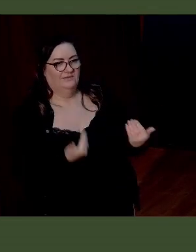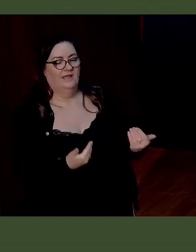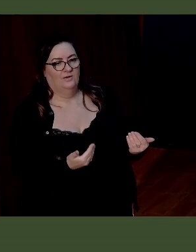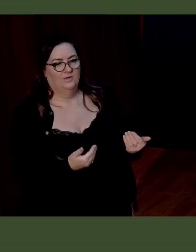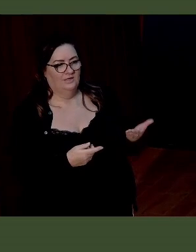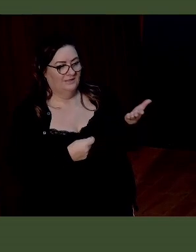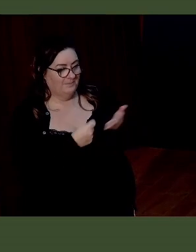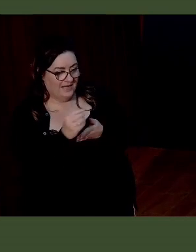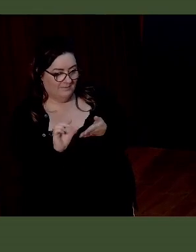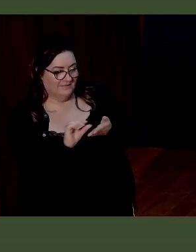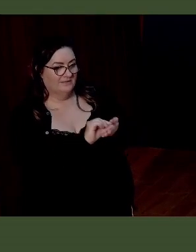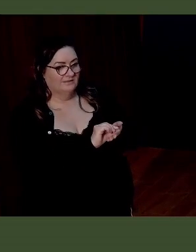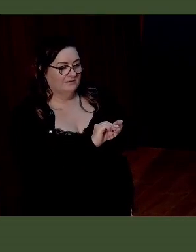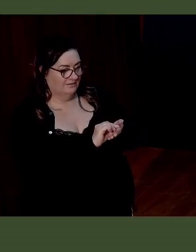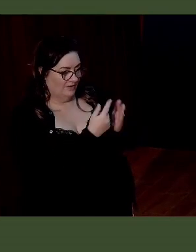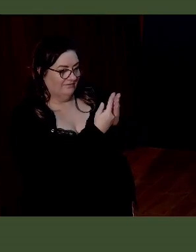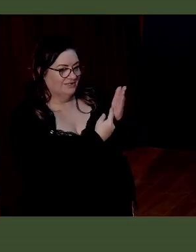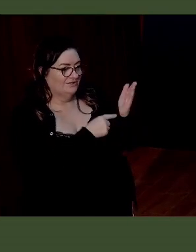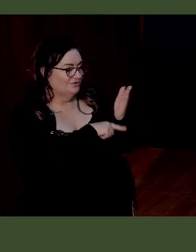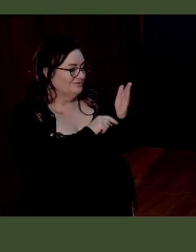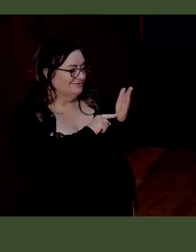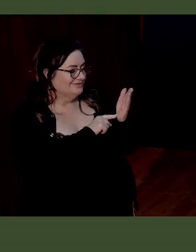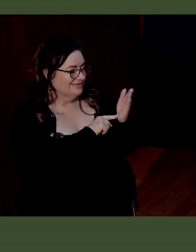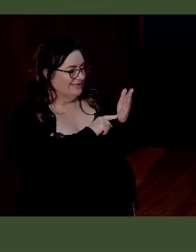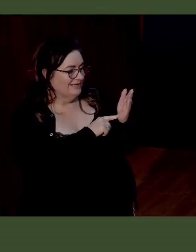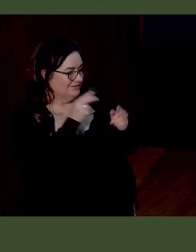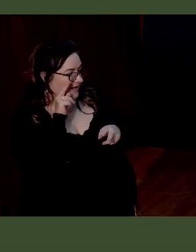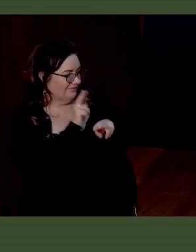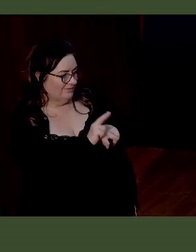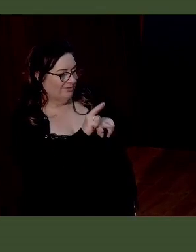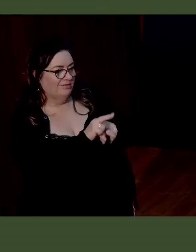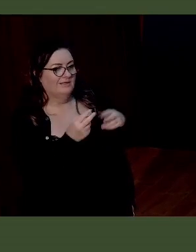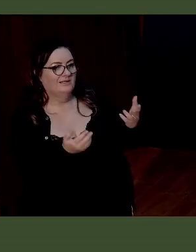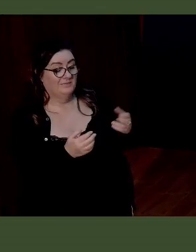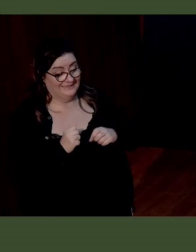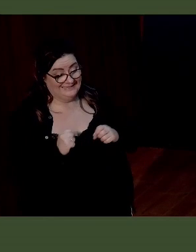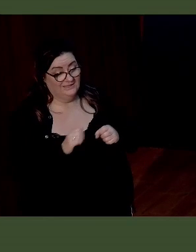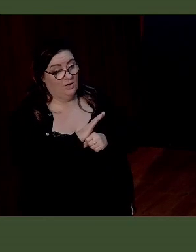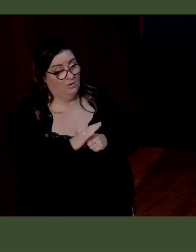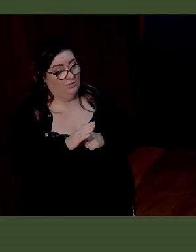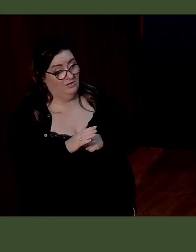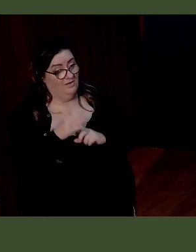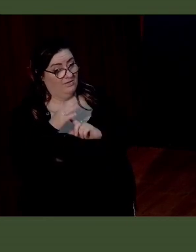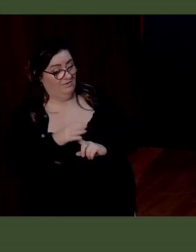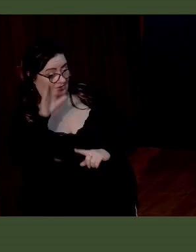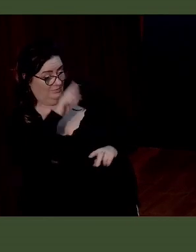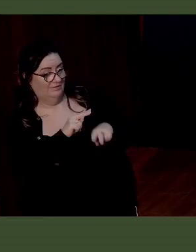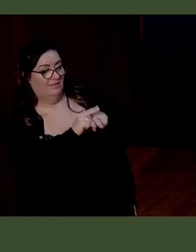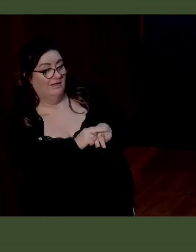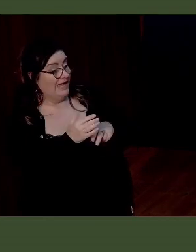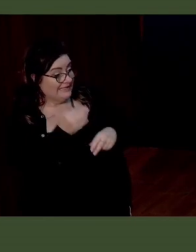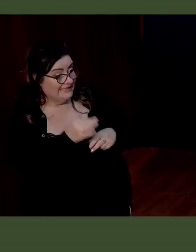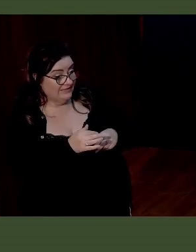The payment of subsidy will be conditional on these matters being carefully attended to by each local authority. And if any case